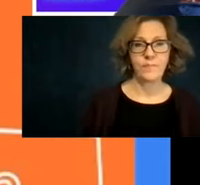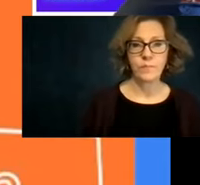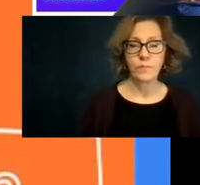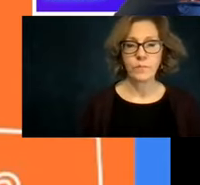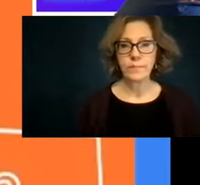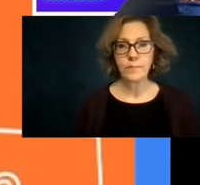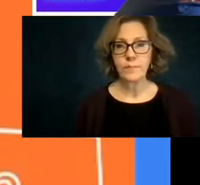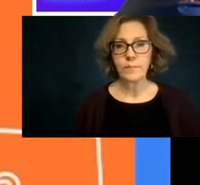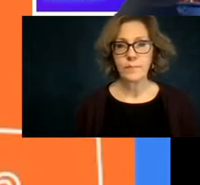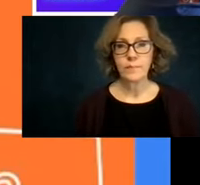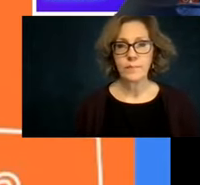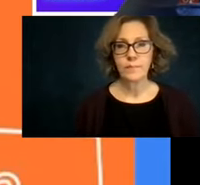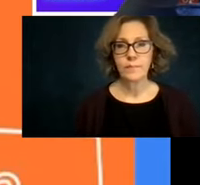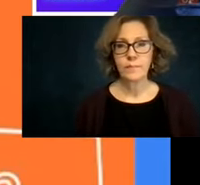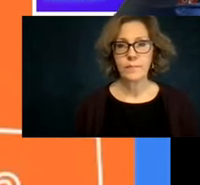Yep, keep going, Steve.